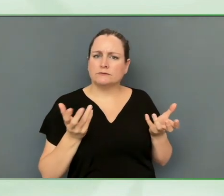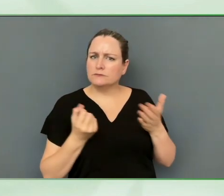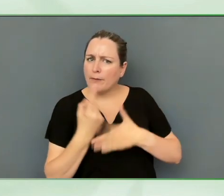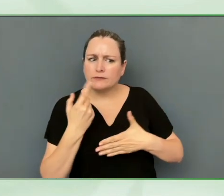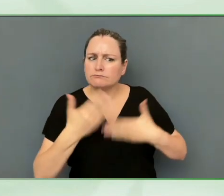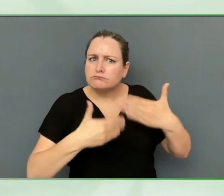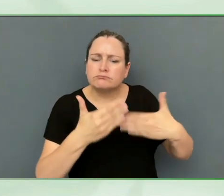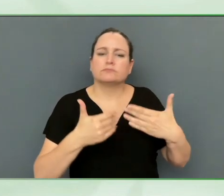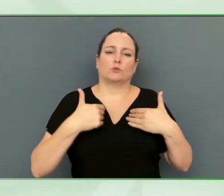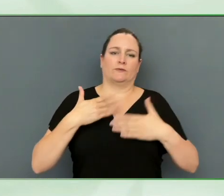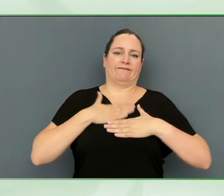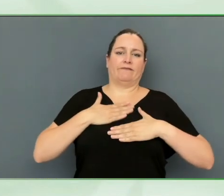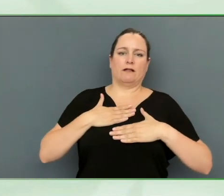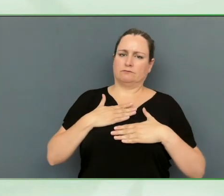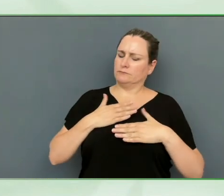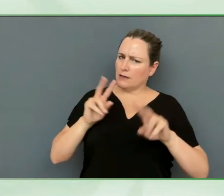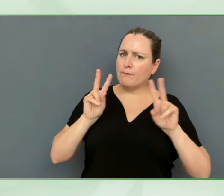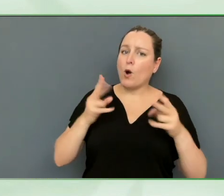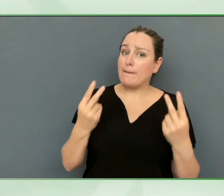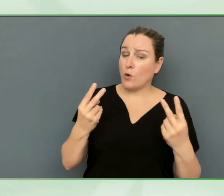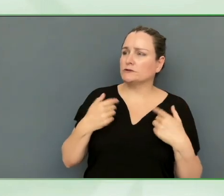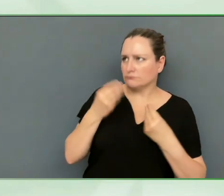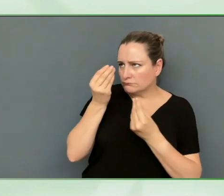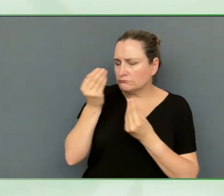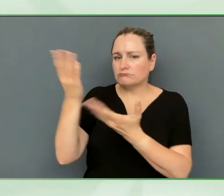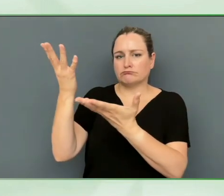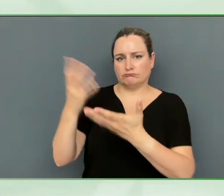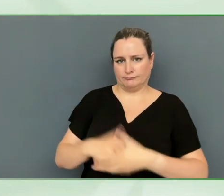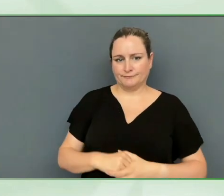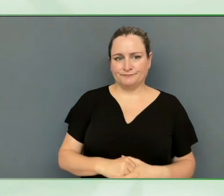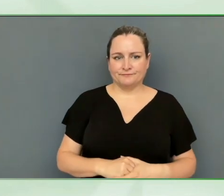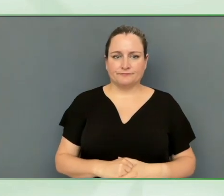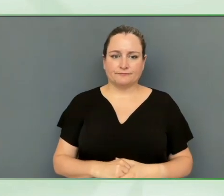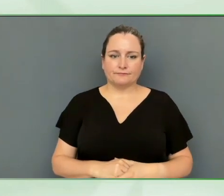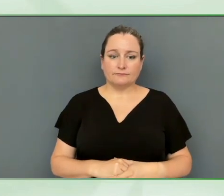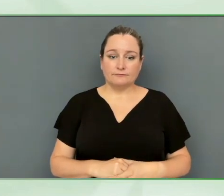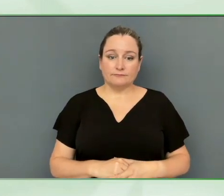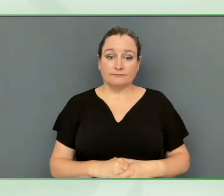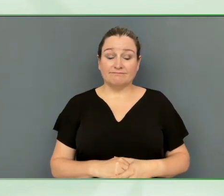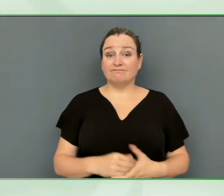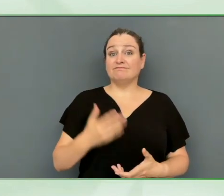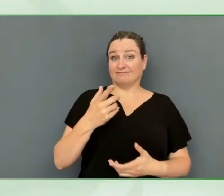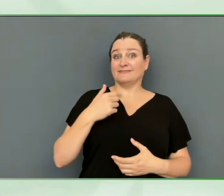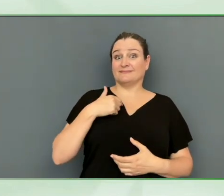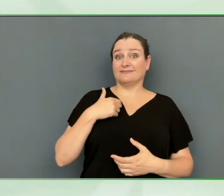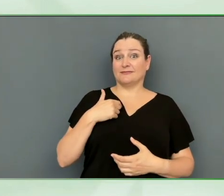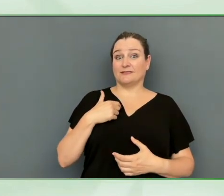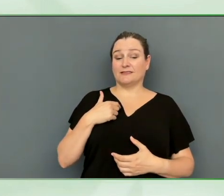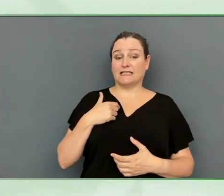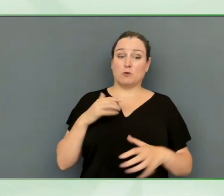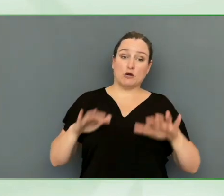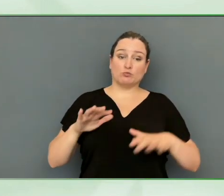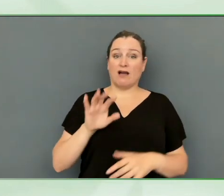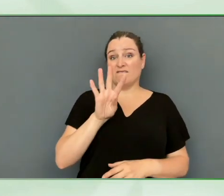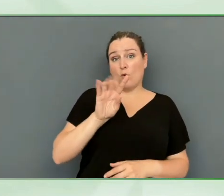Right now we are also active at LinkedIn. I invite anyone to look us up there. We have more than 4,000 followers.